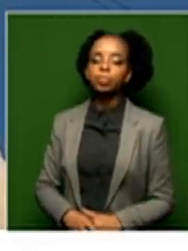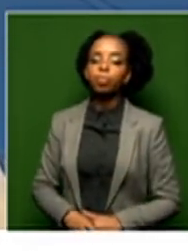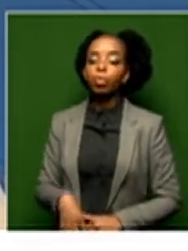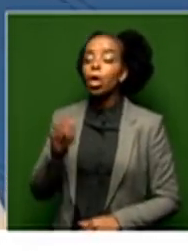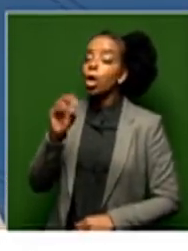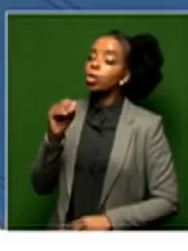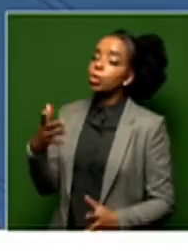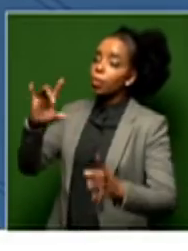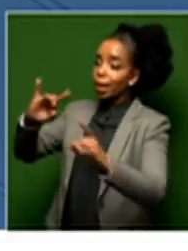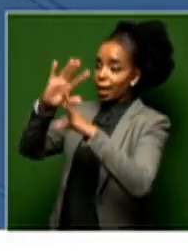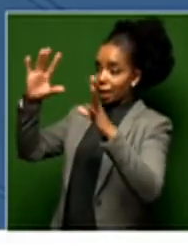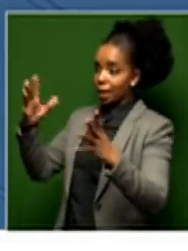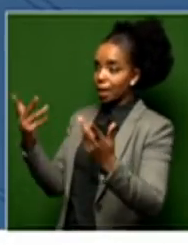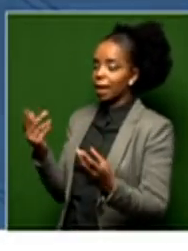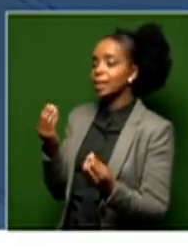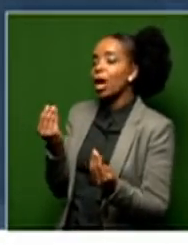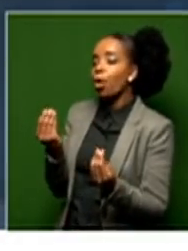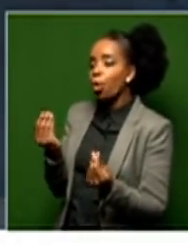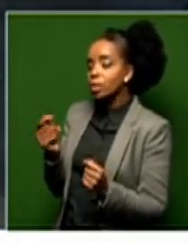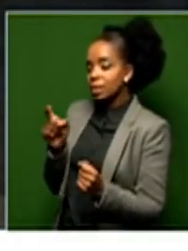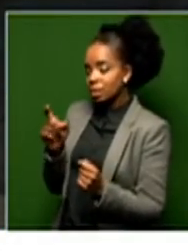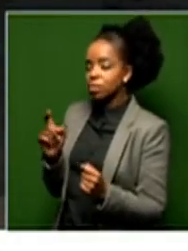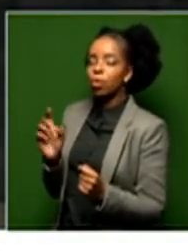one that has everybody concerned.